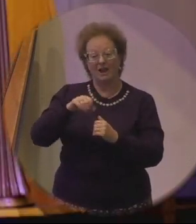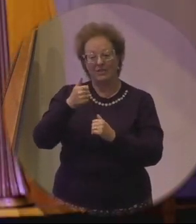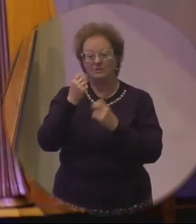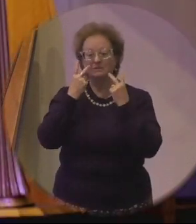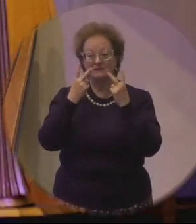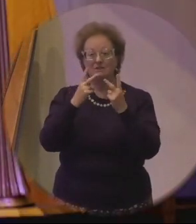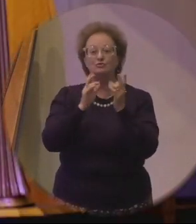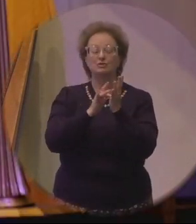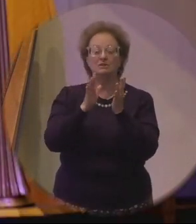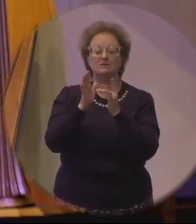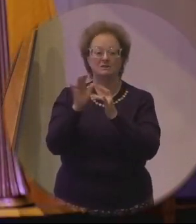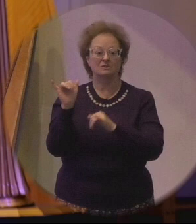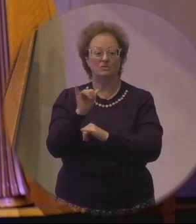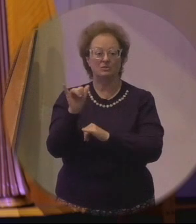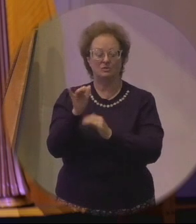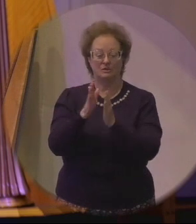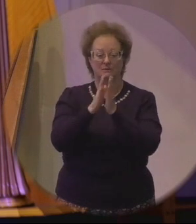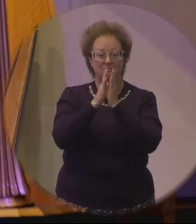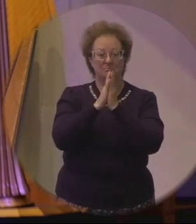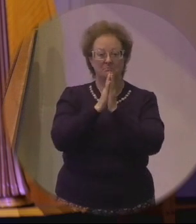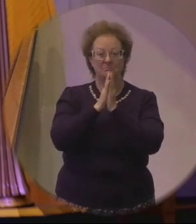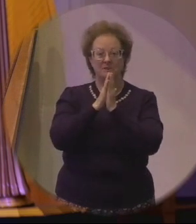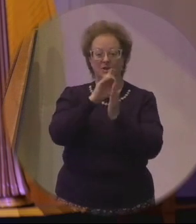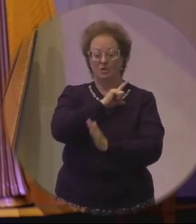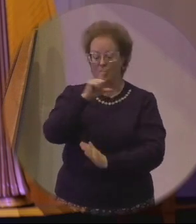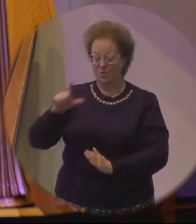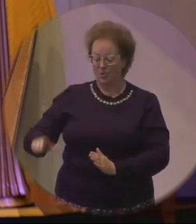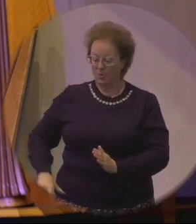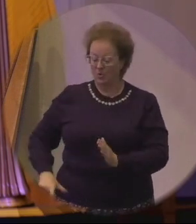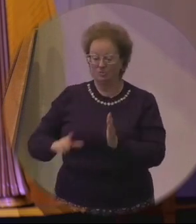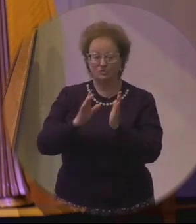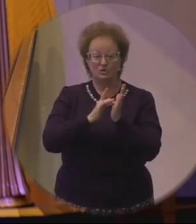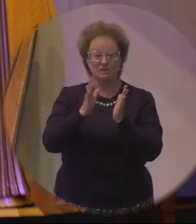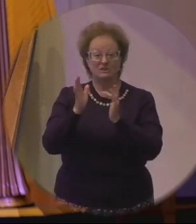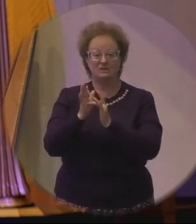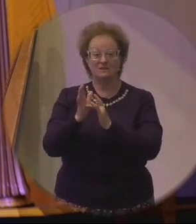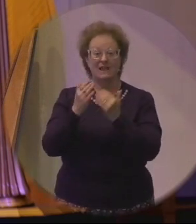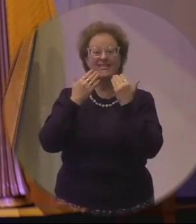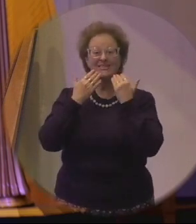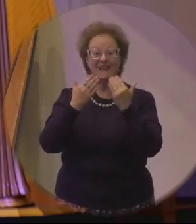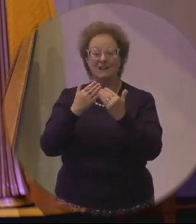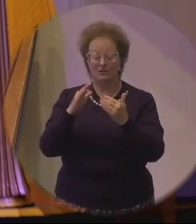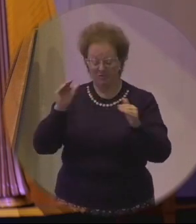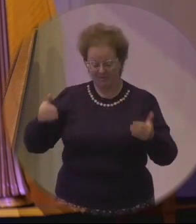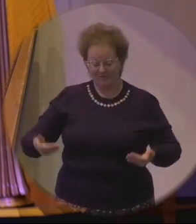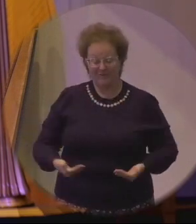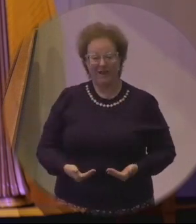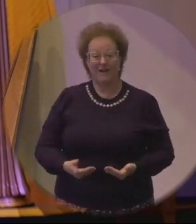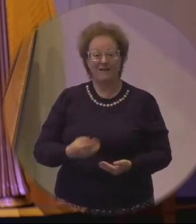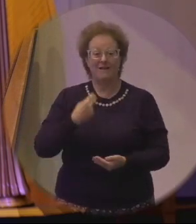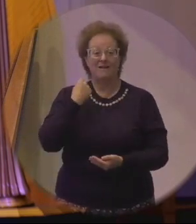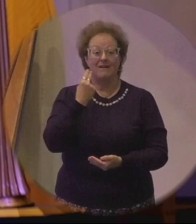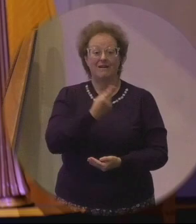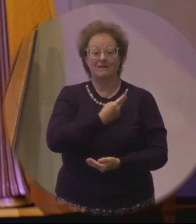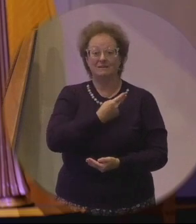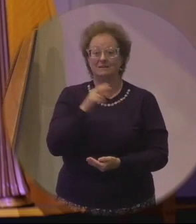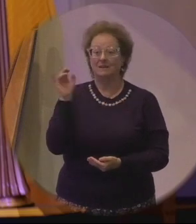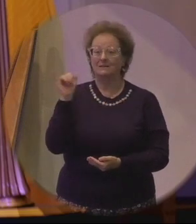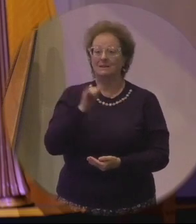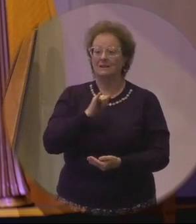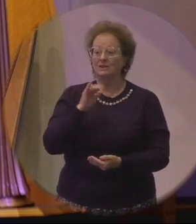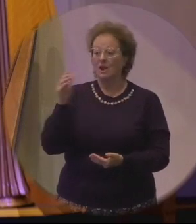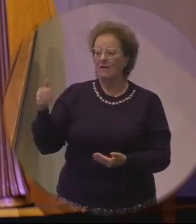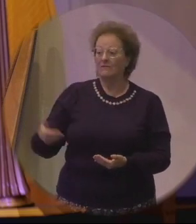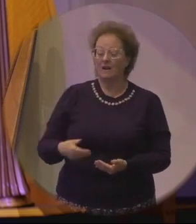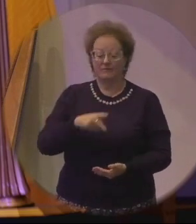their Savior too. Let's pray. Lord Jesus, we thank you for inviting us, just as you invited Philip